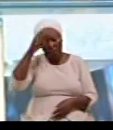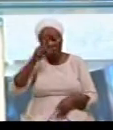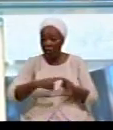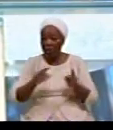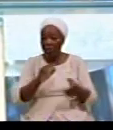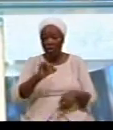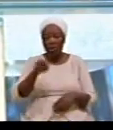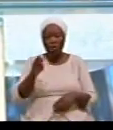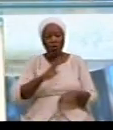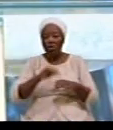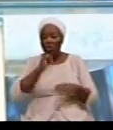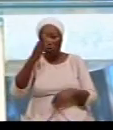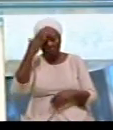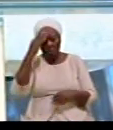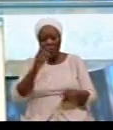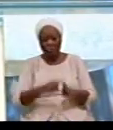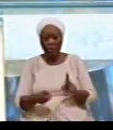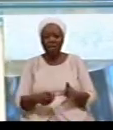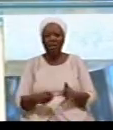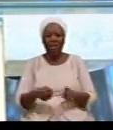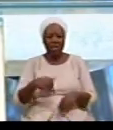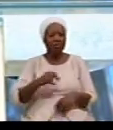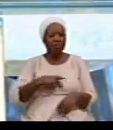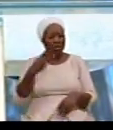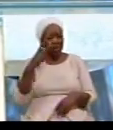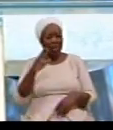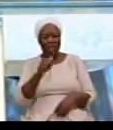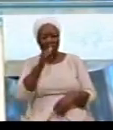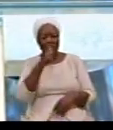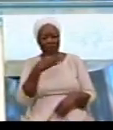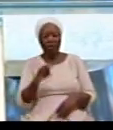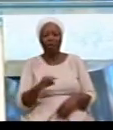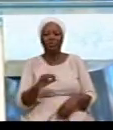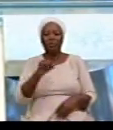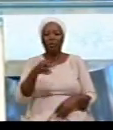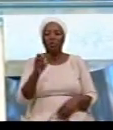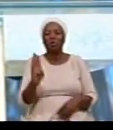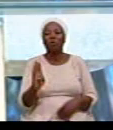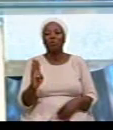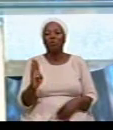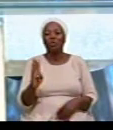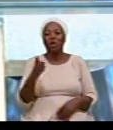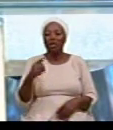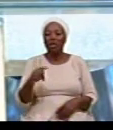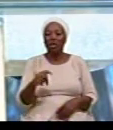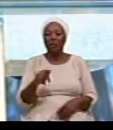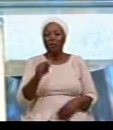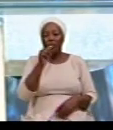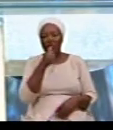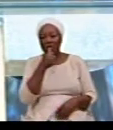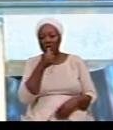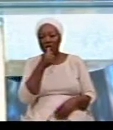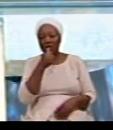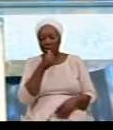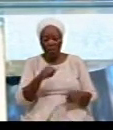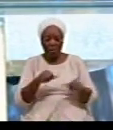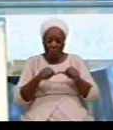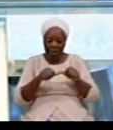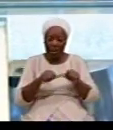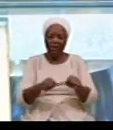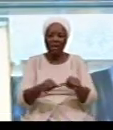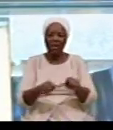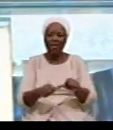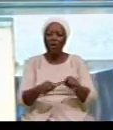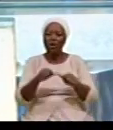we've seen the patience of Job, the patient perseverance of